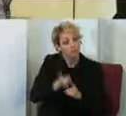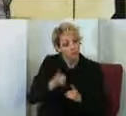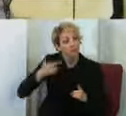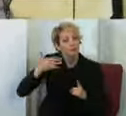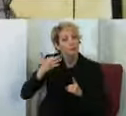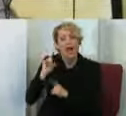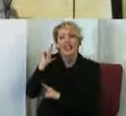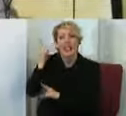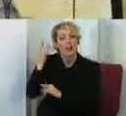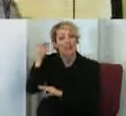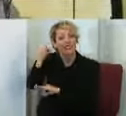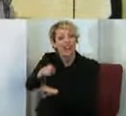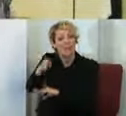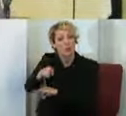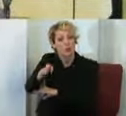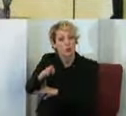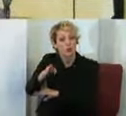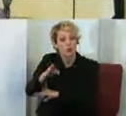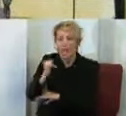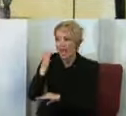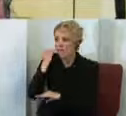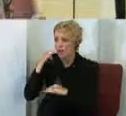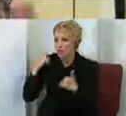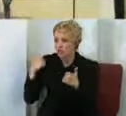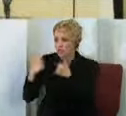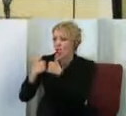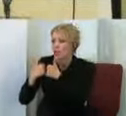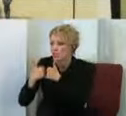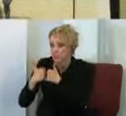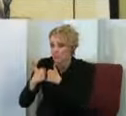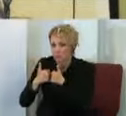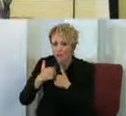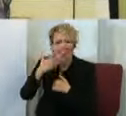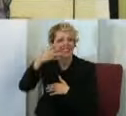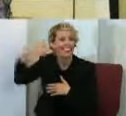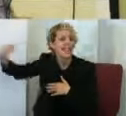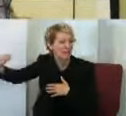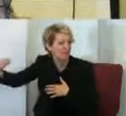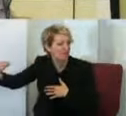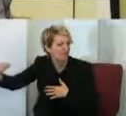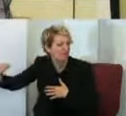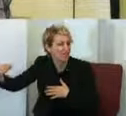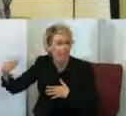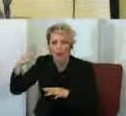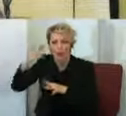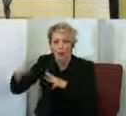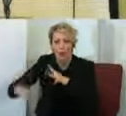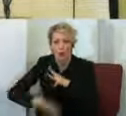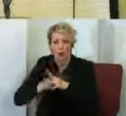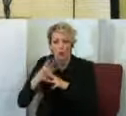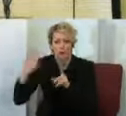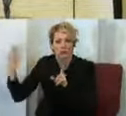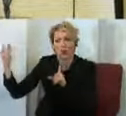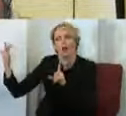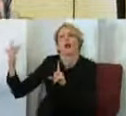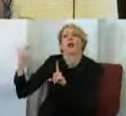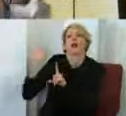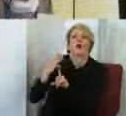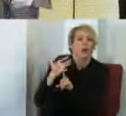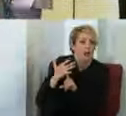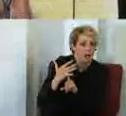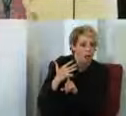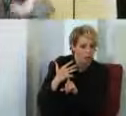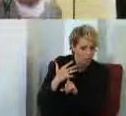this afternoon when I'm challenged because I left here. And the world is going to come at me. The world is going